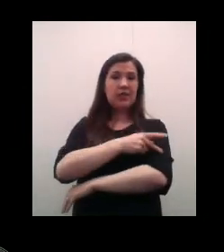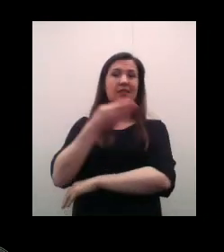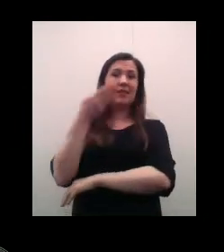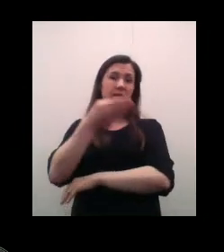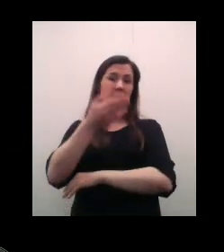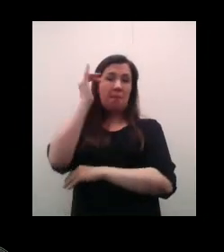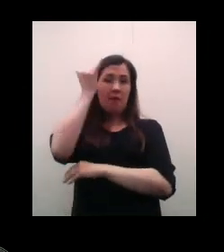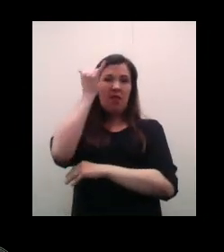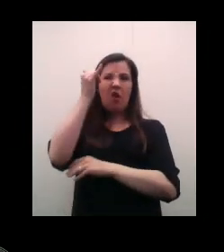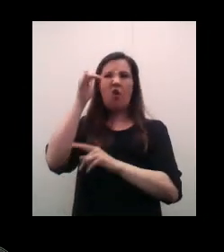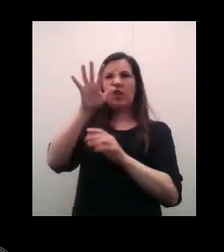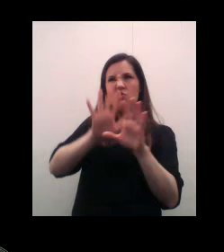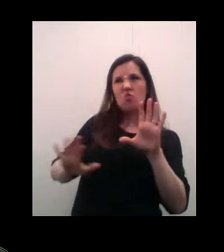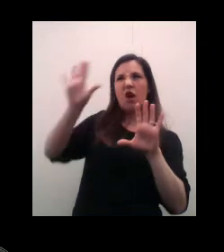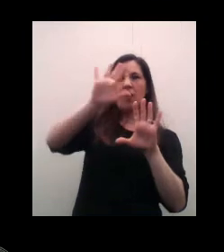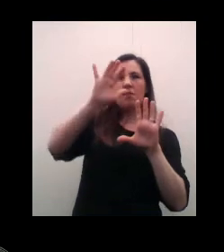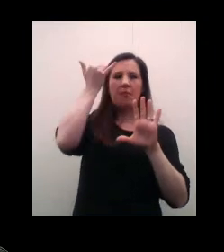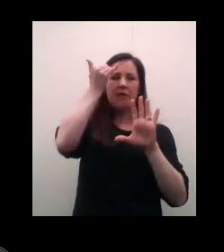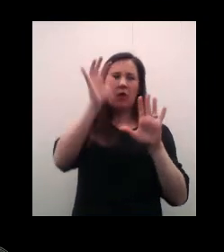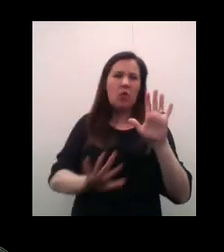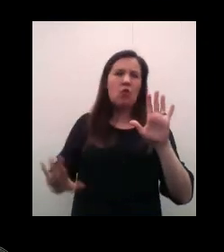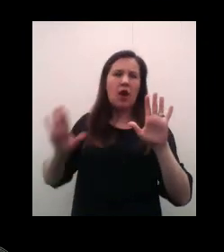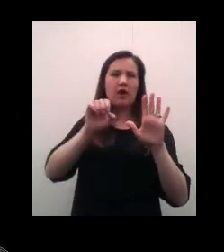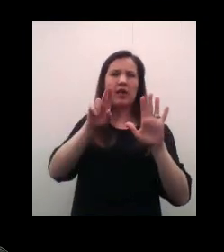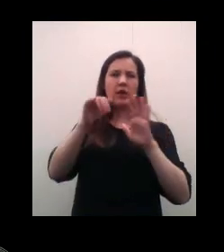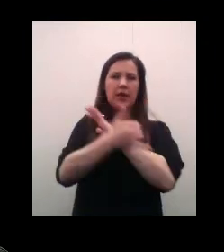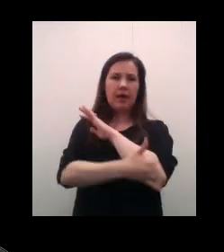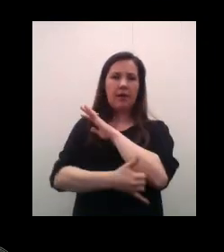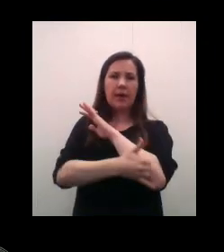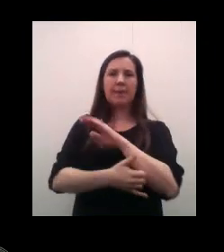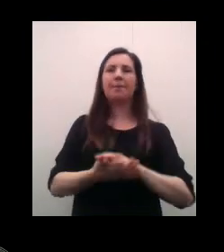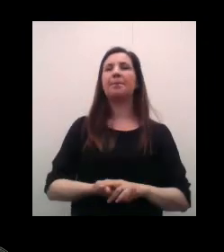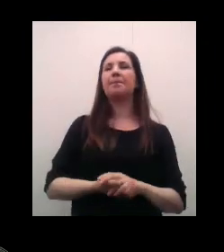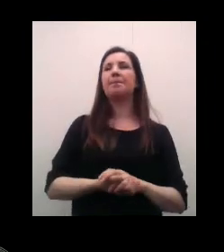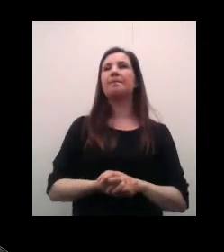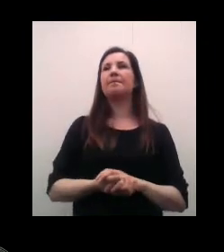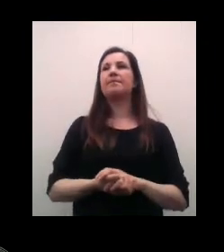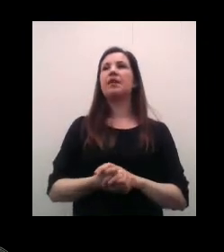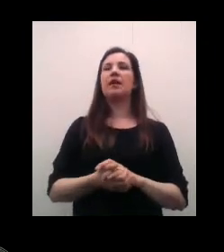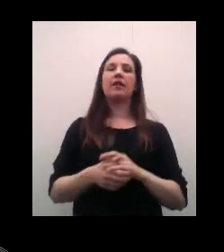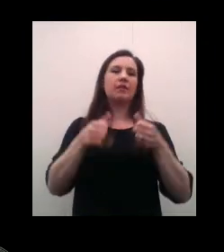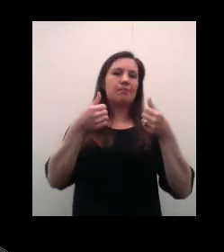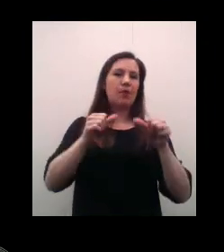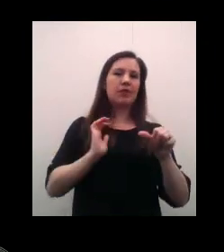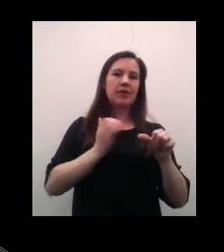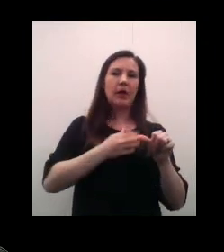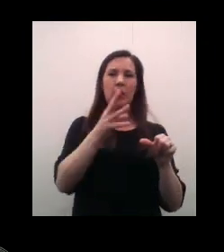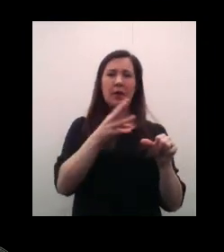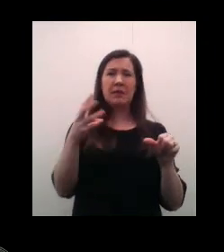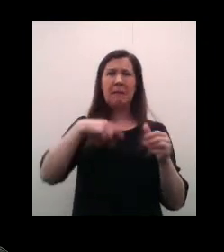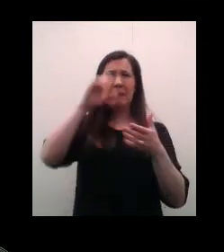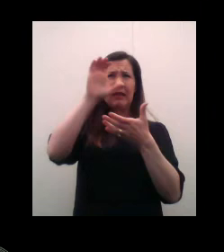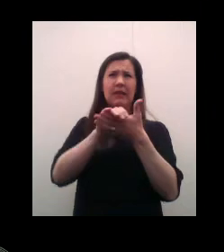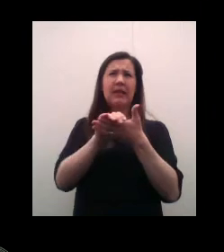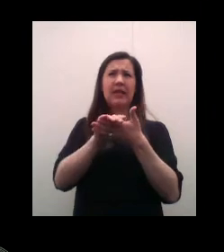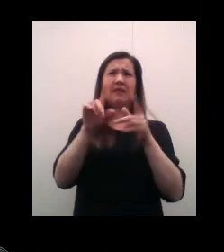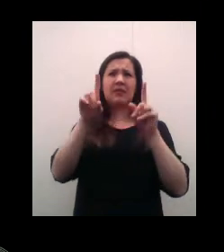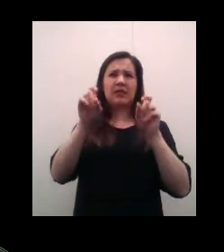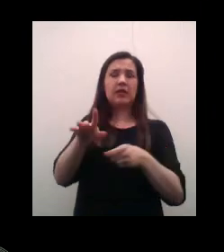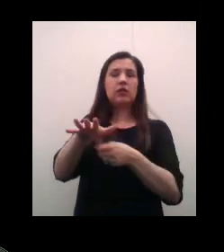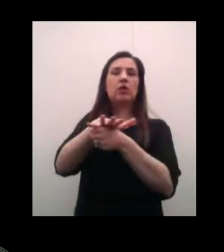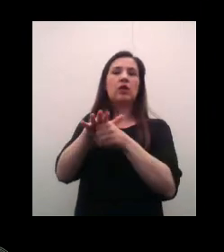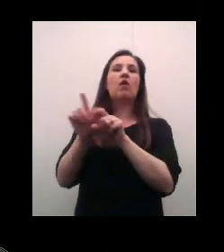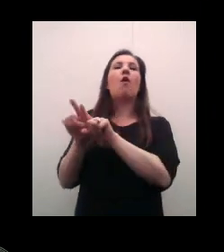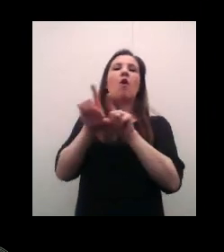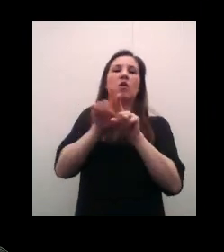of Buffalo and around the city of Buffalo throughout Erie County, and we have that on our website, and I believe the testing sites also